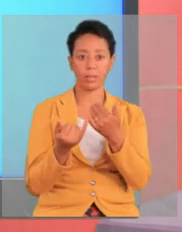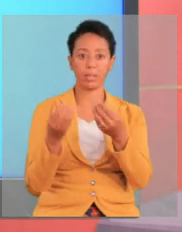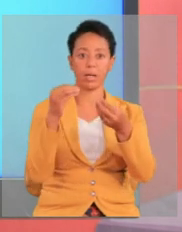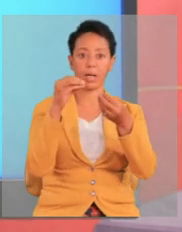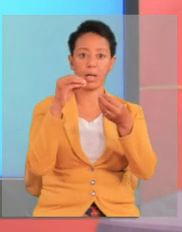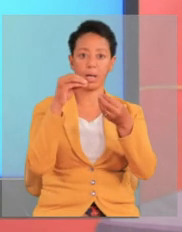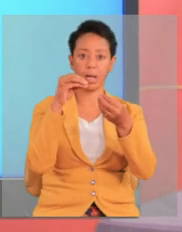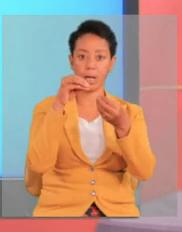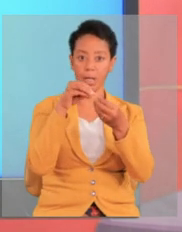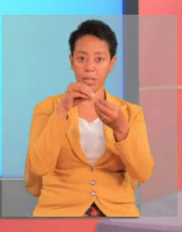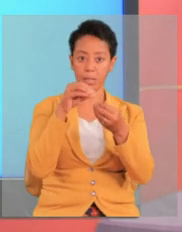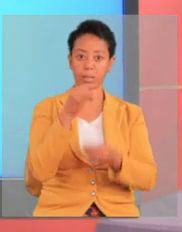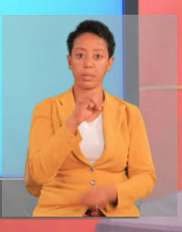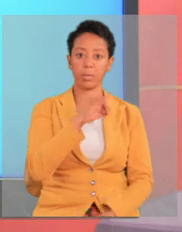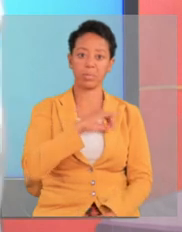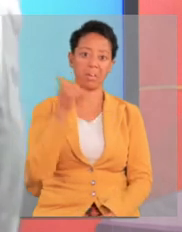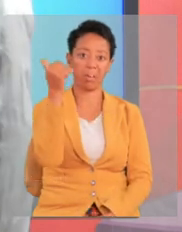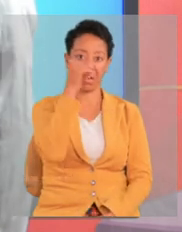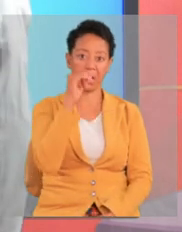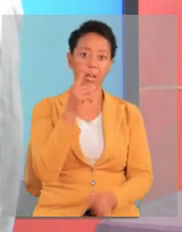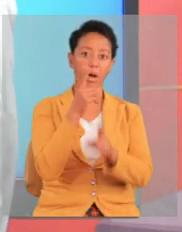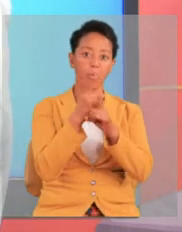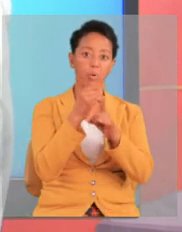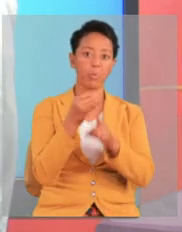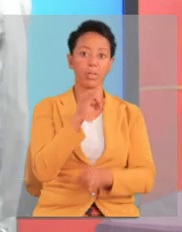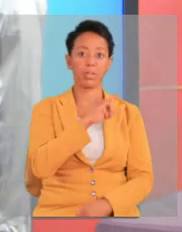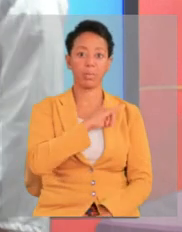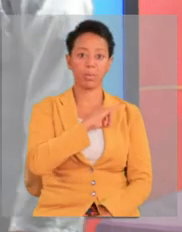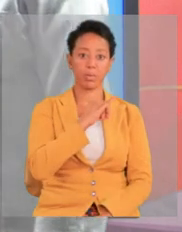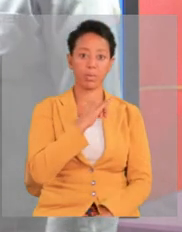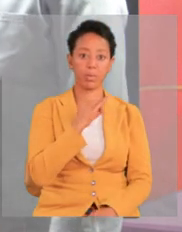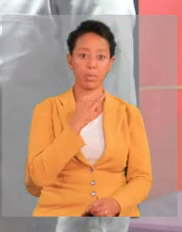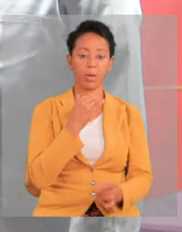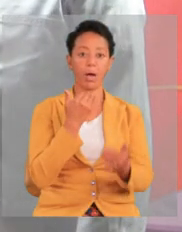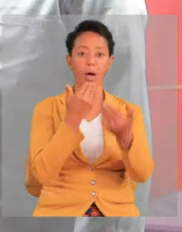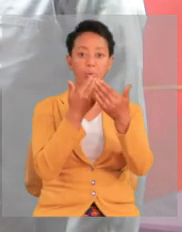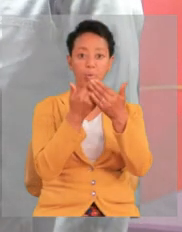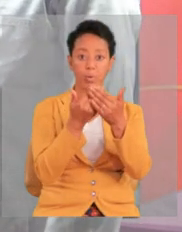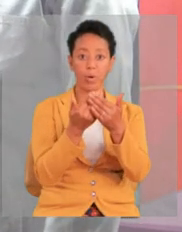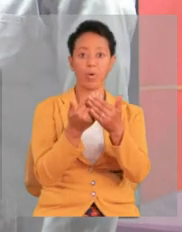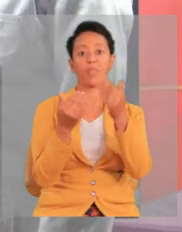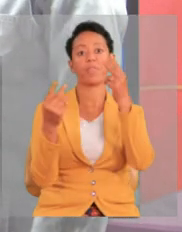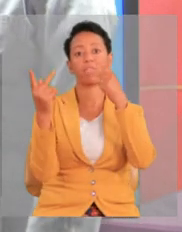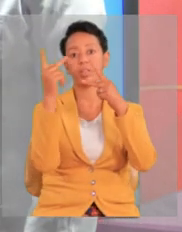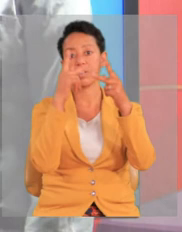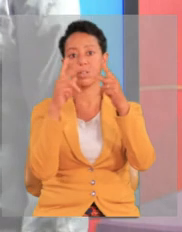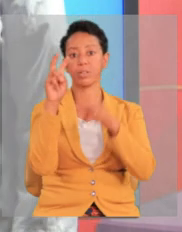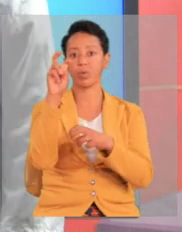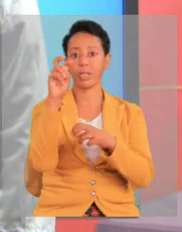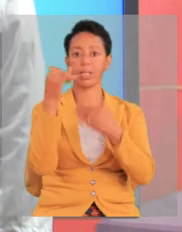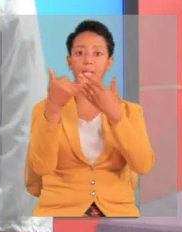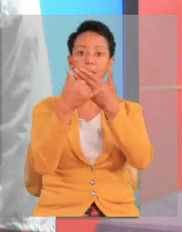right? Subject, any appropriate subject, or up to now, they have visited 20